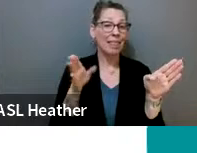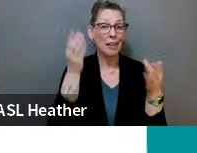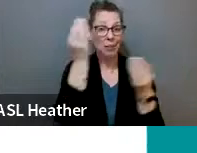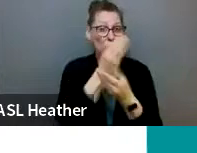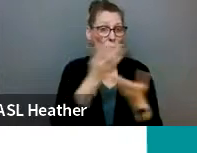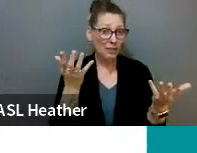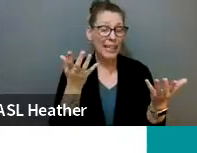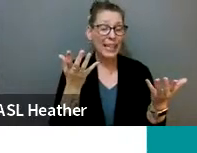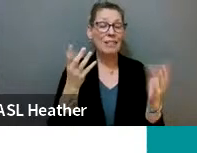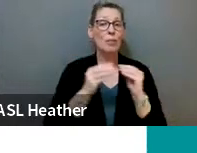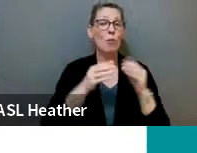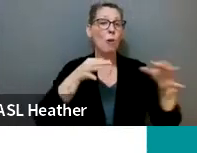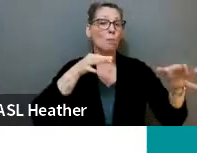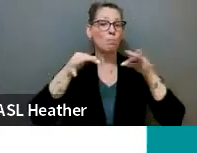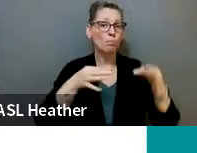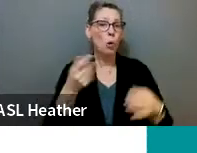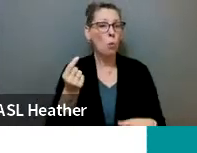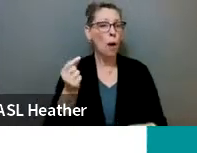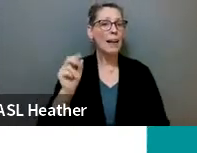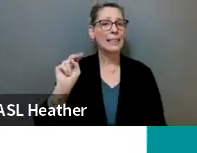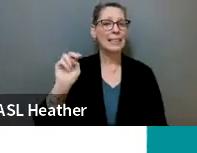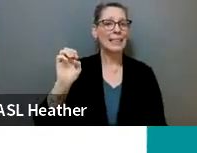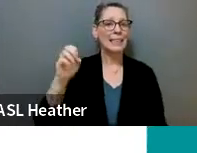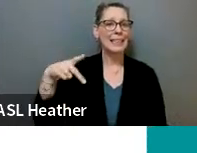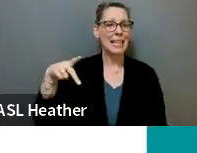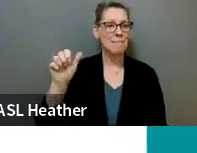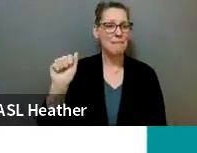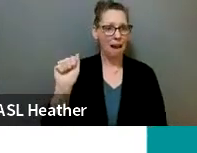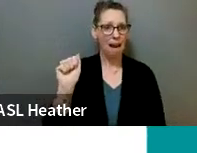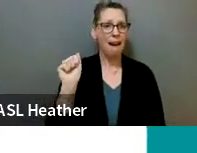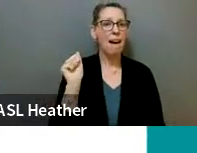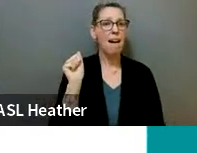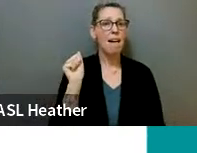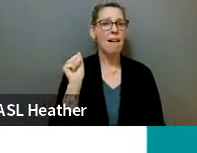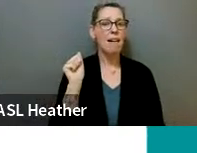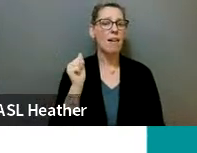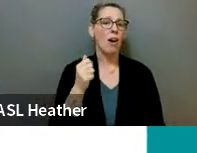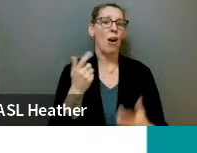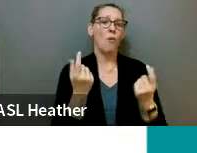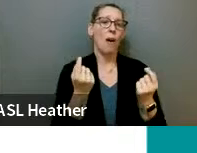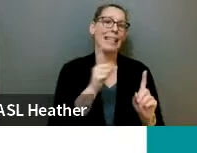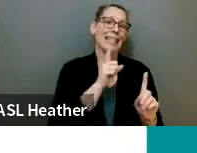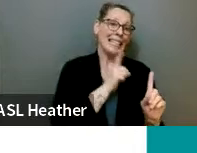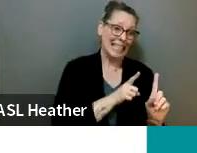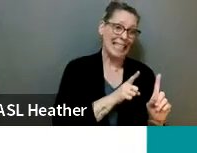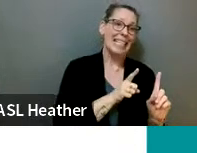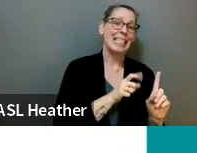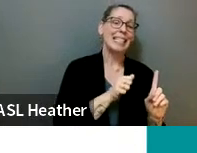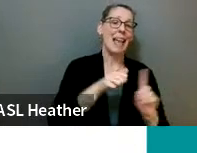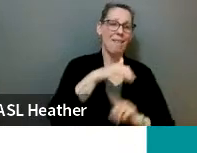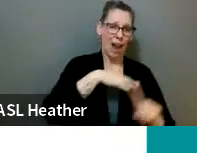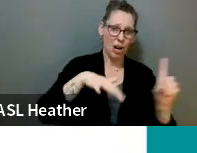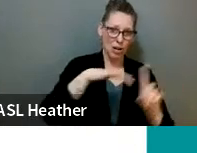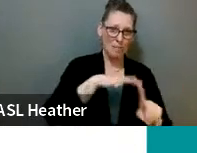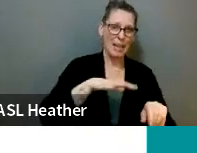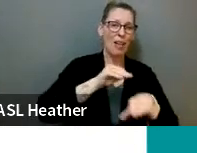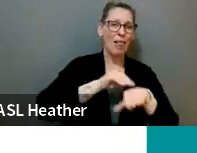further understand like what is NEPA and the process, and what is an environmental impact statement